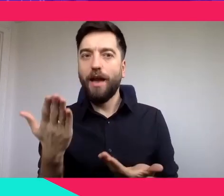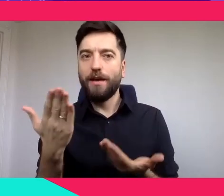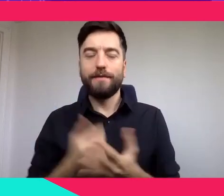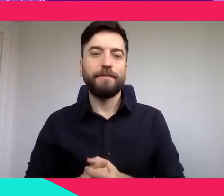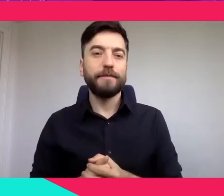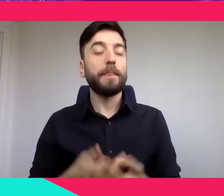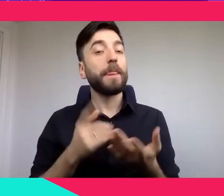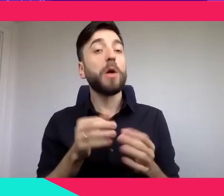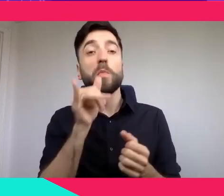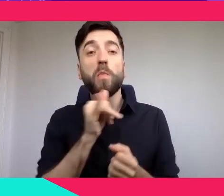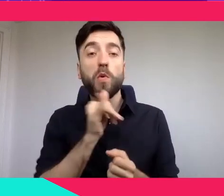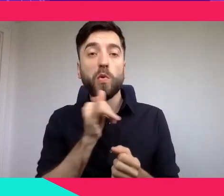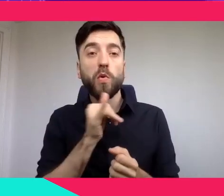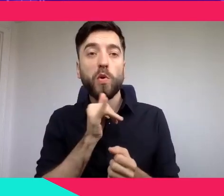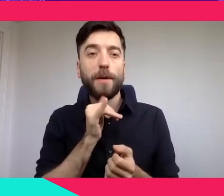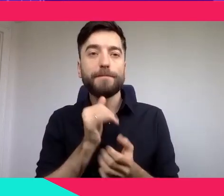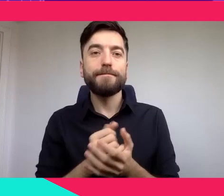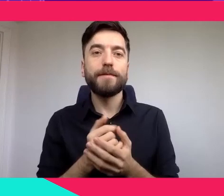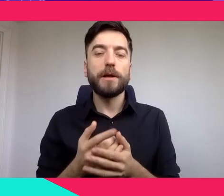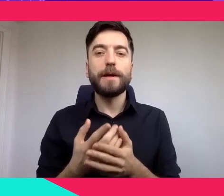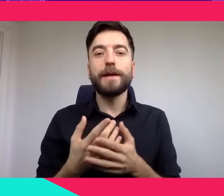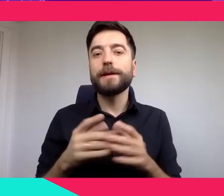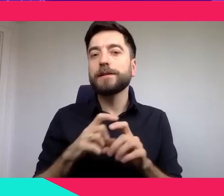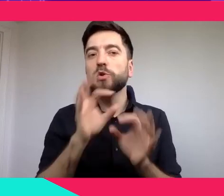you enter,